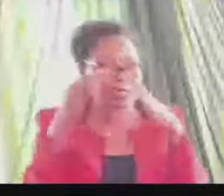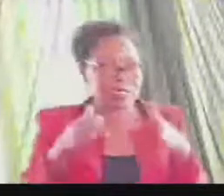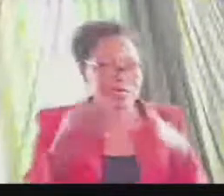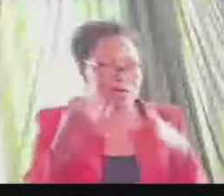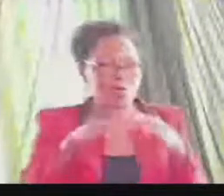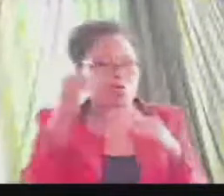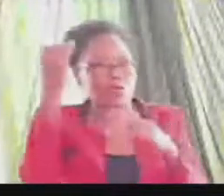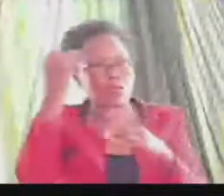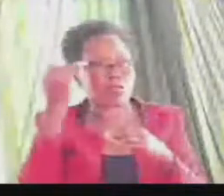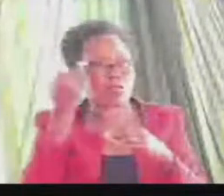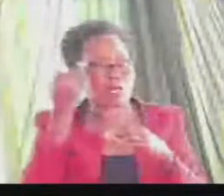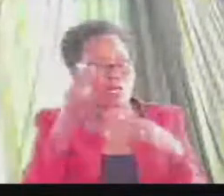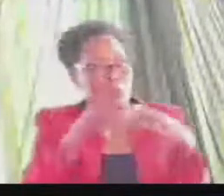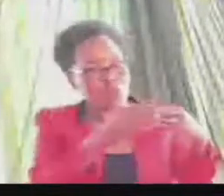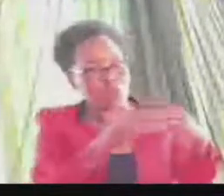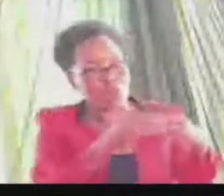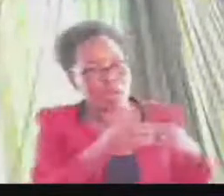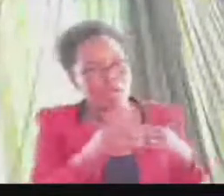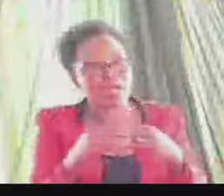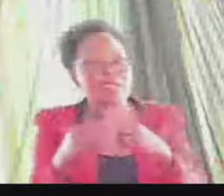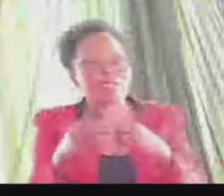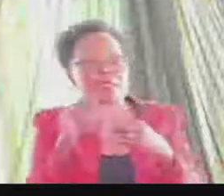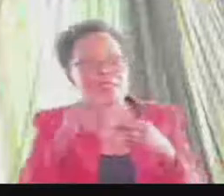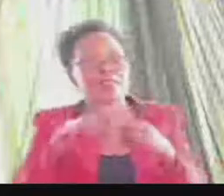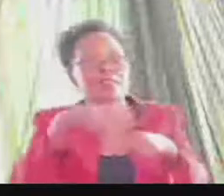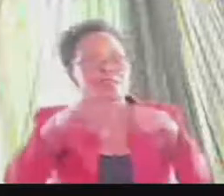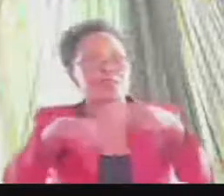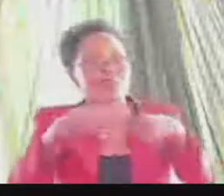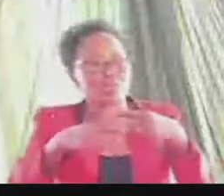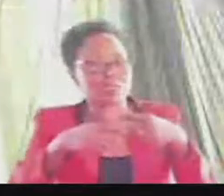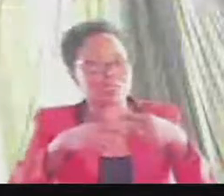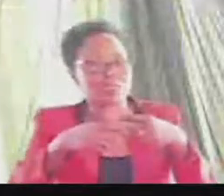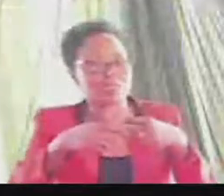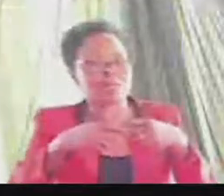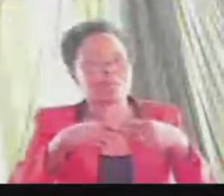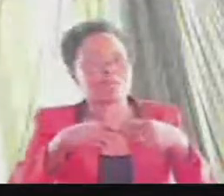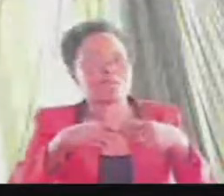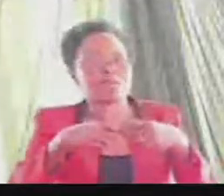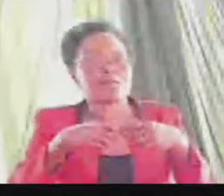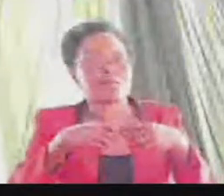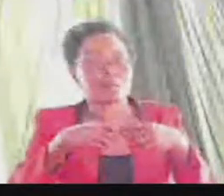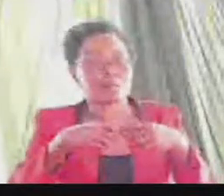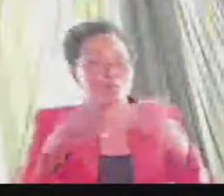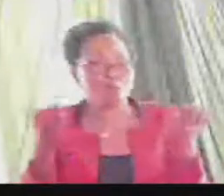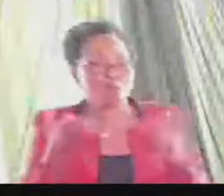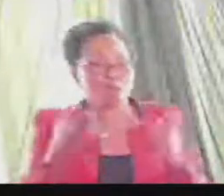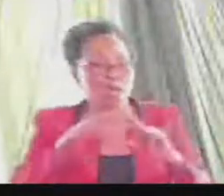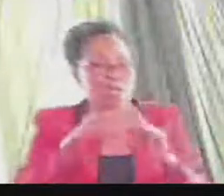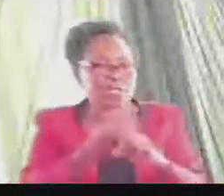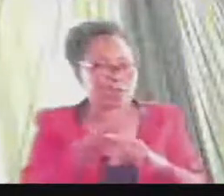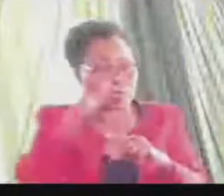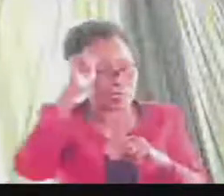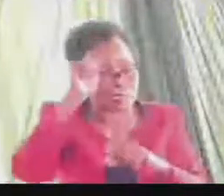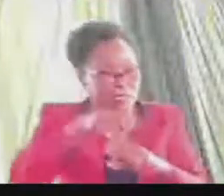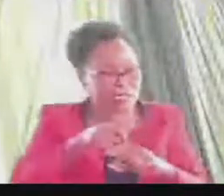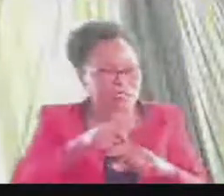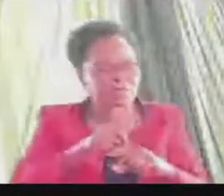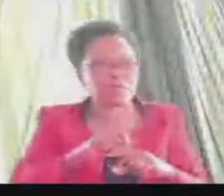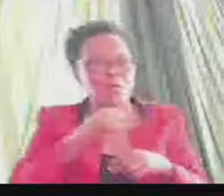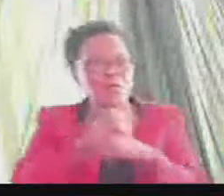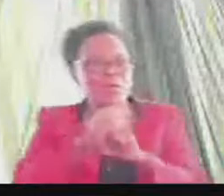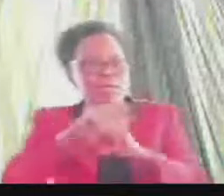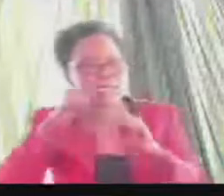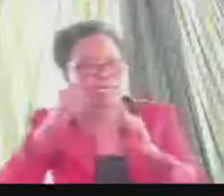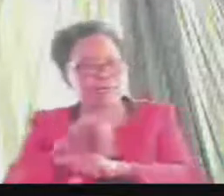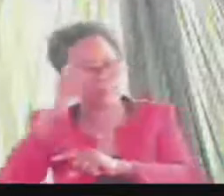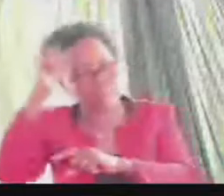guide that that process of creating certainty, where different judges are not making different decisions over the